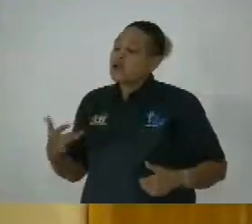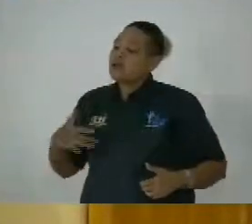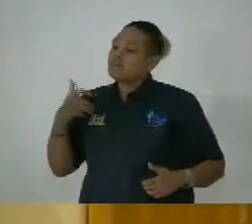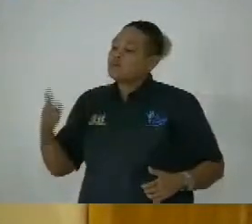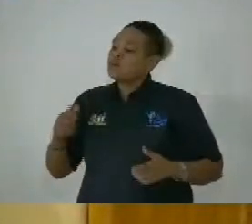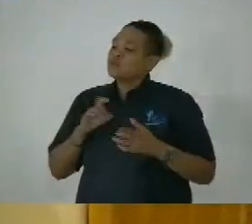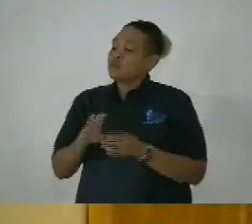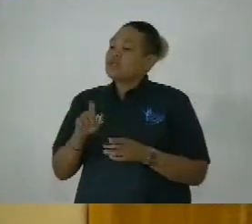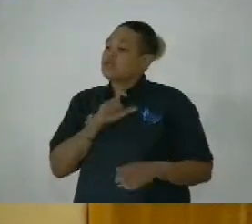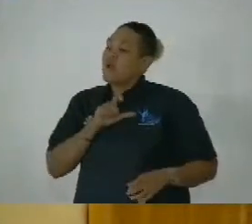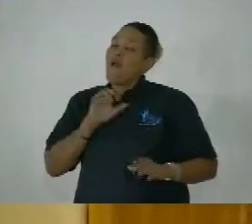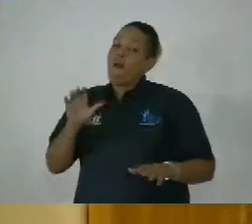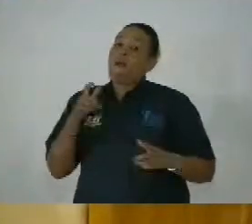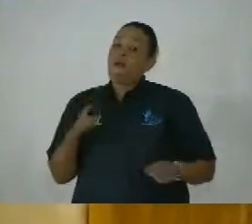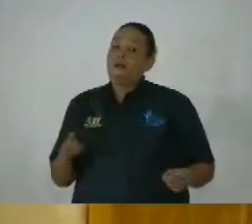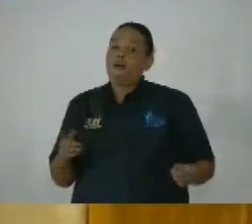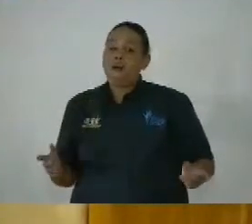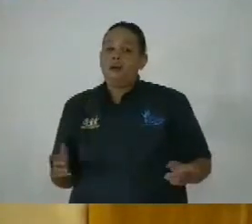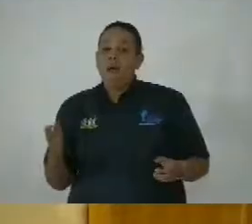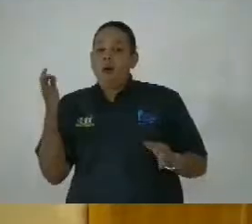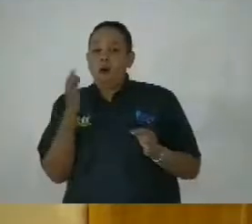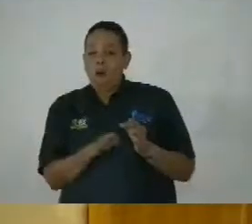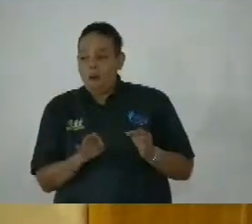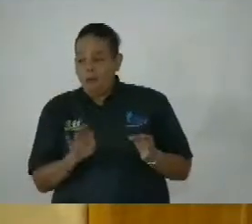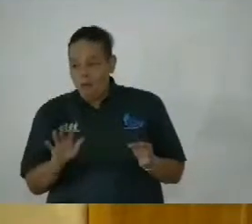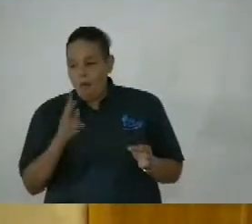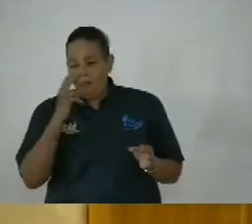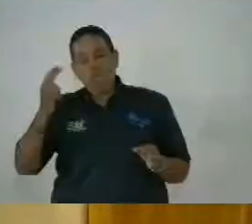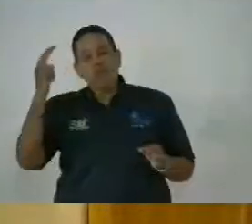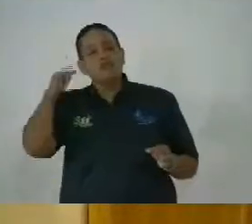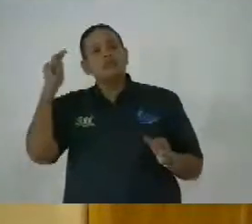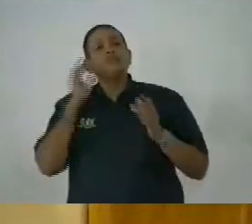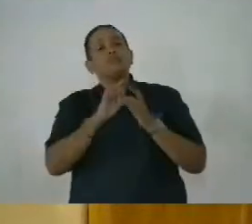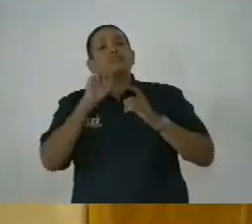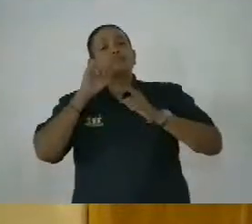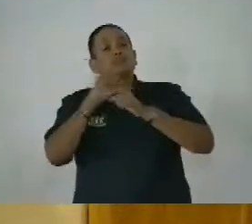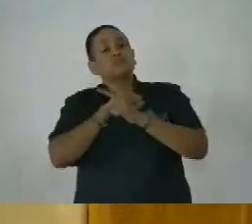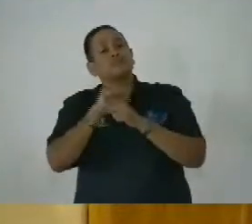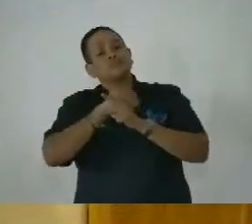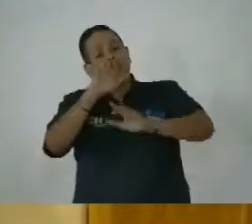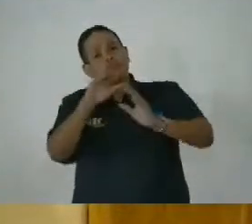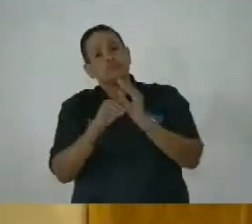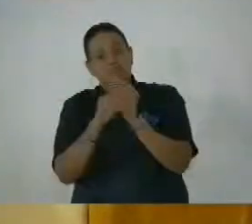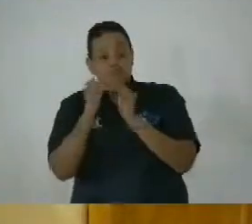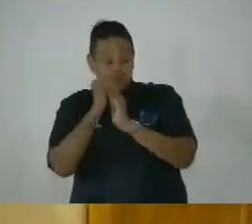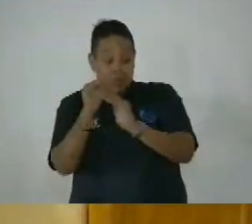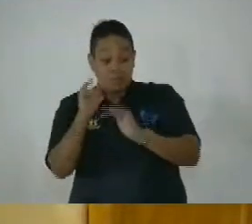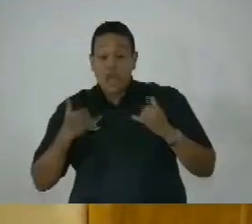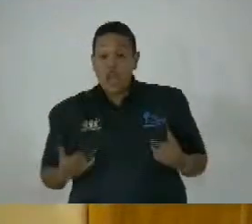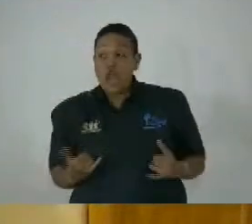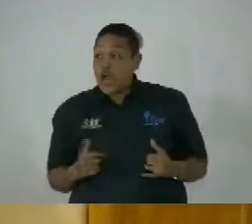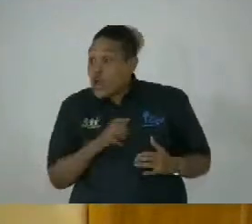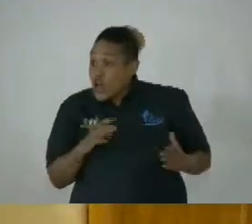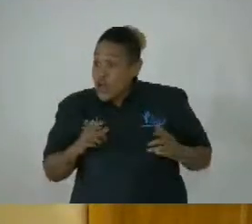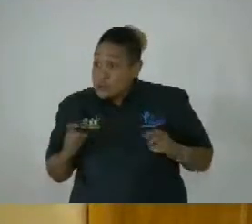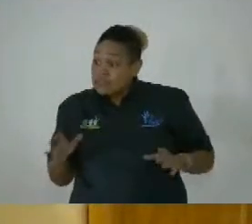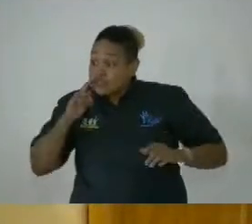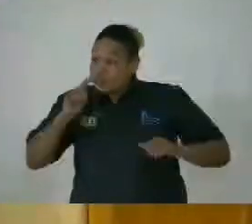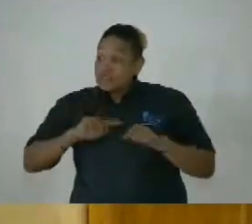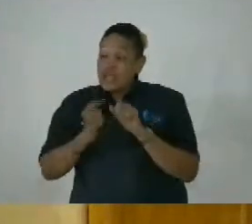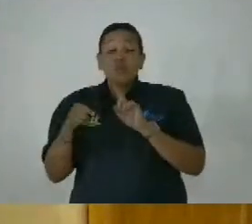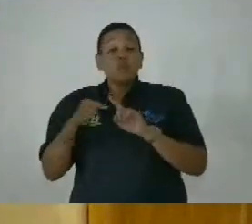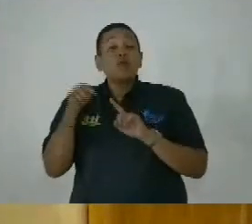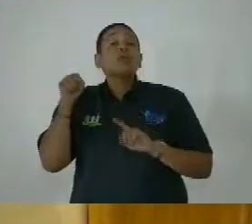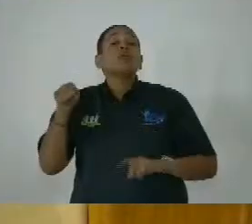the police. Yeah. Simple reflection of the training being led by the current commissioner started when he